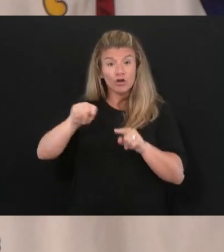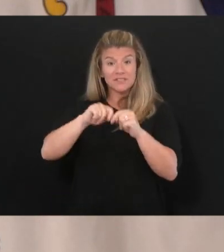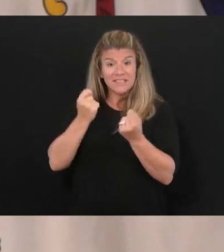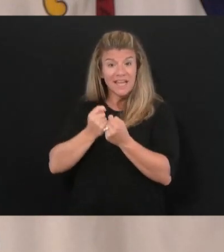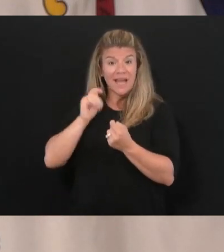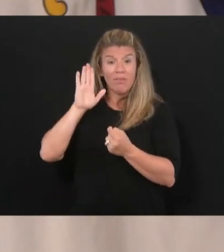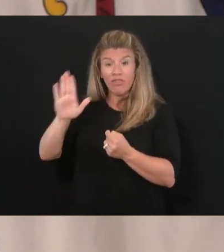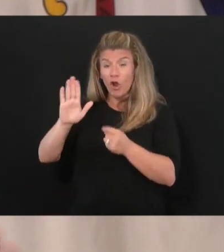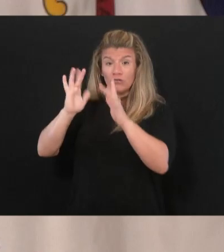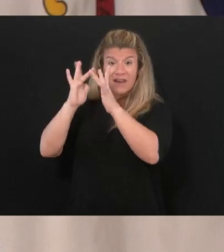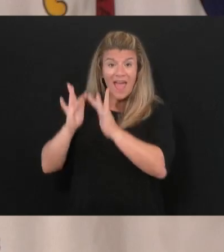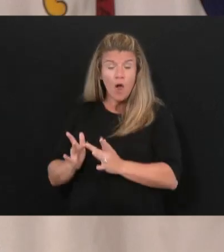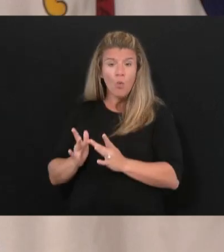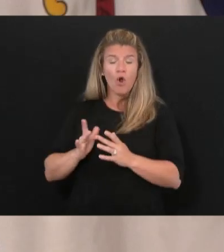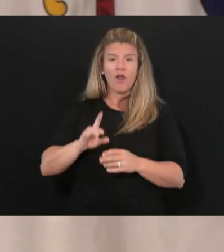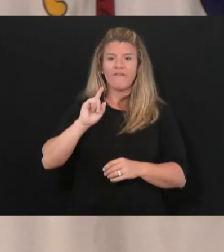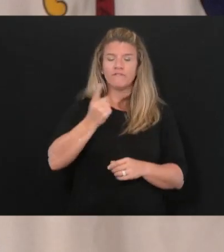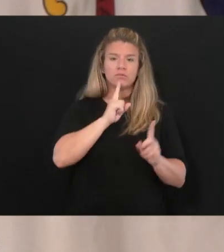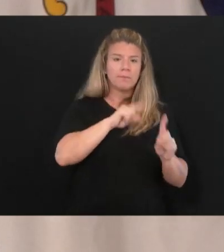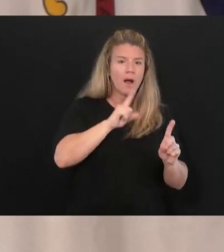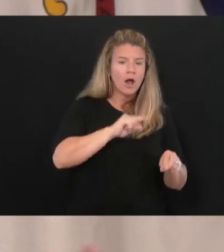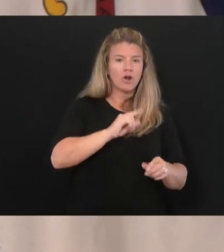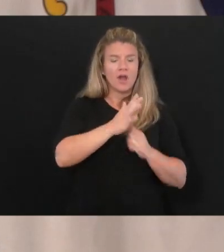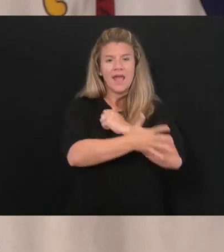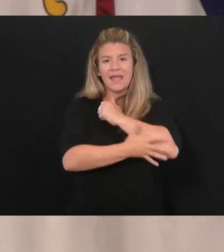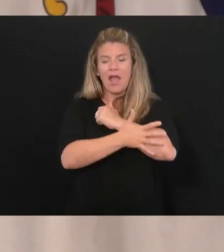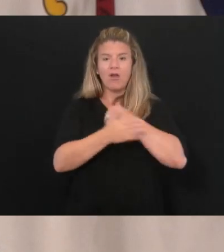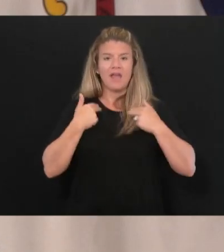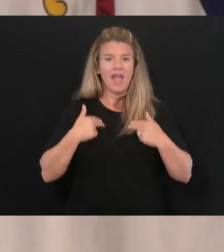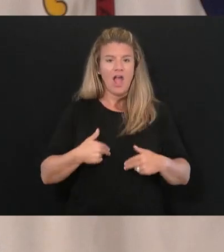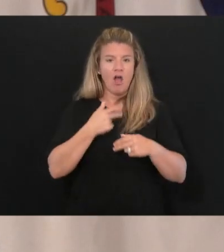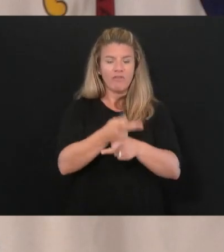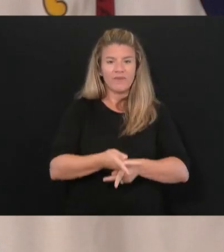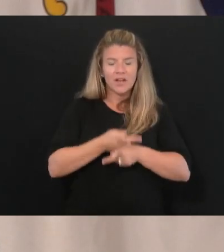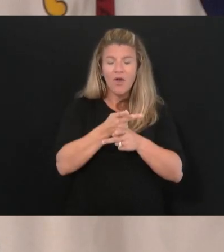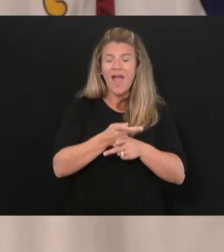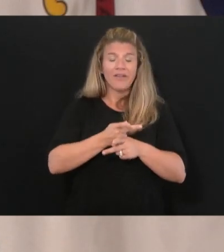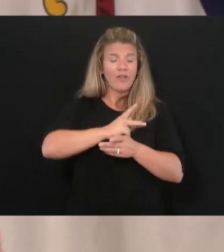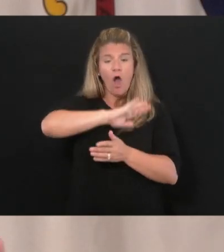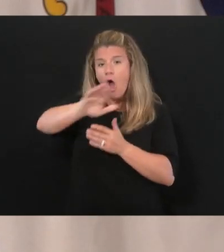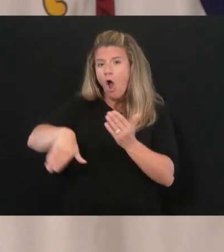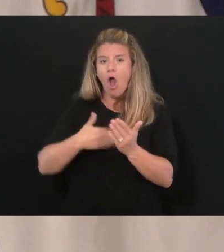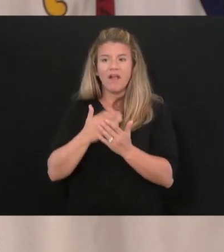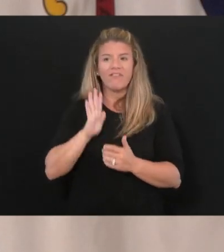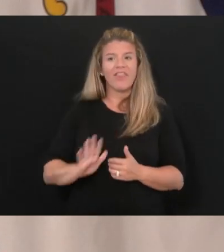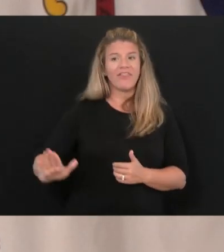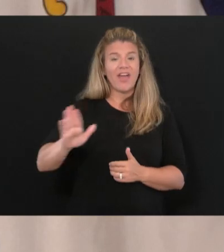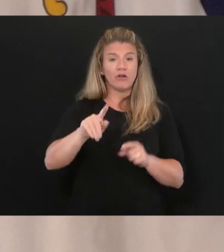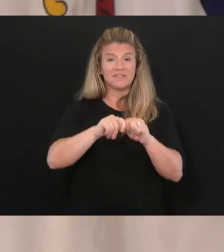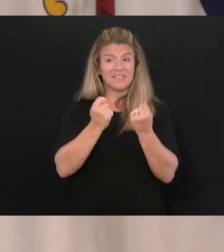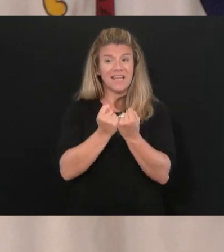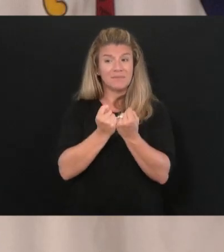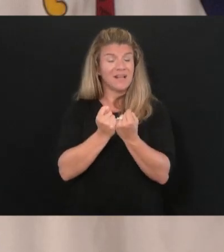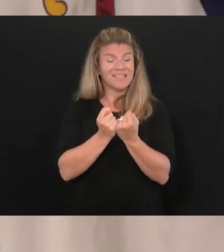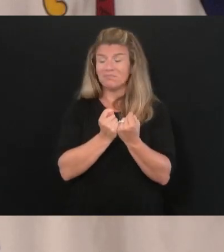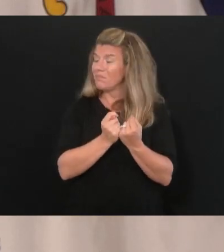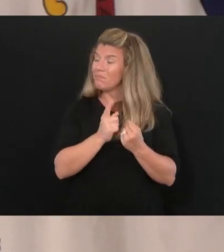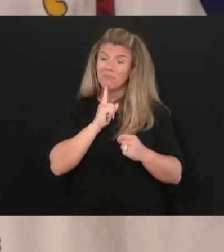county health officials, all the first responders, everybody around them has just absolutely been on their